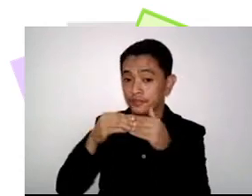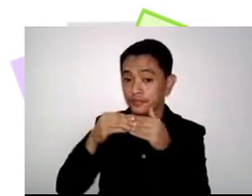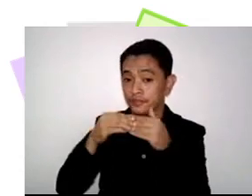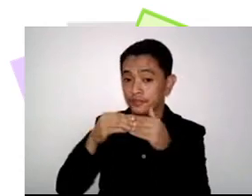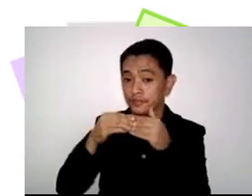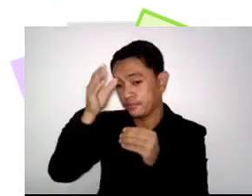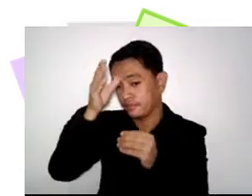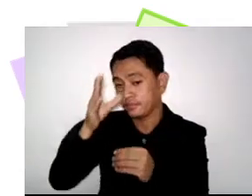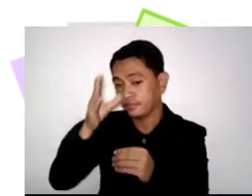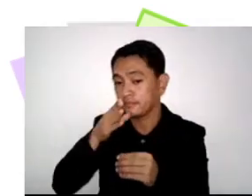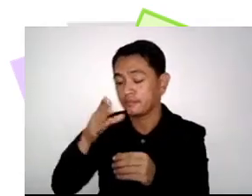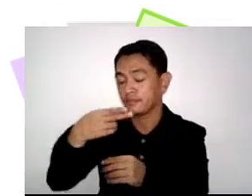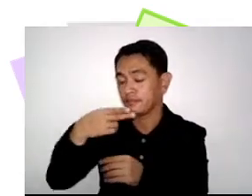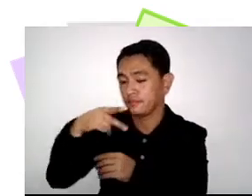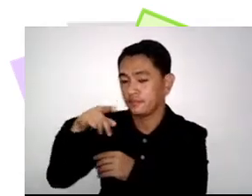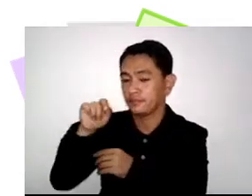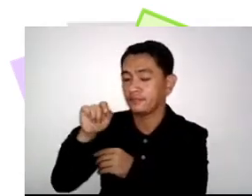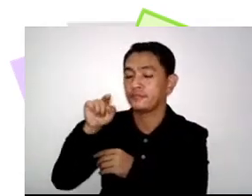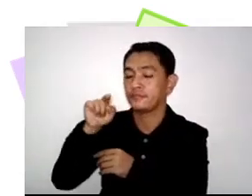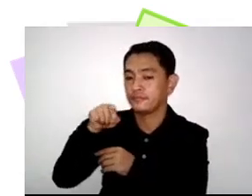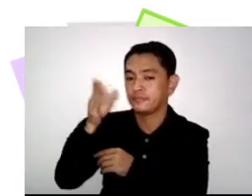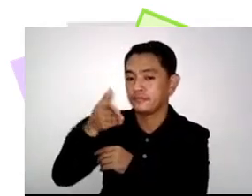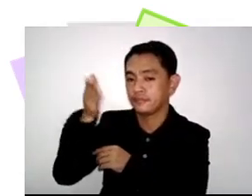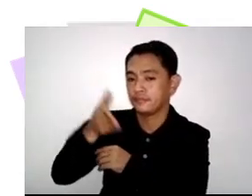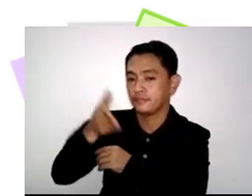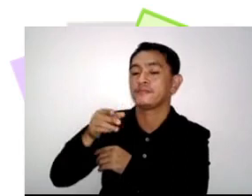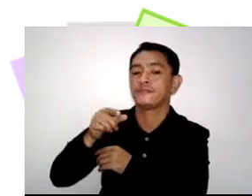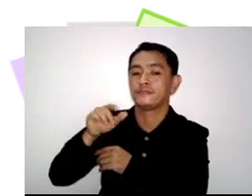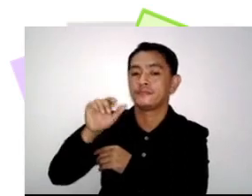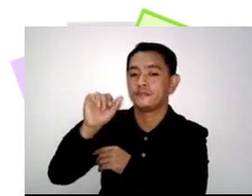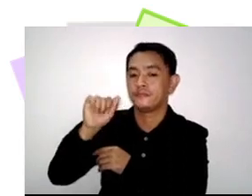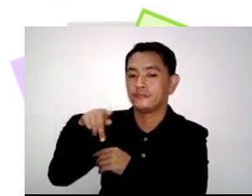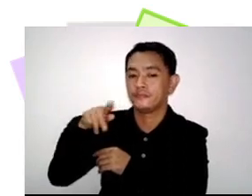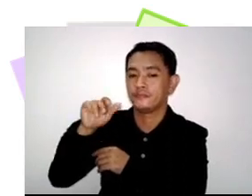https://aka.ms/specialedresources. For Accessibility Guide for Educators and Parents,